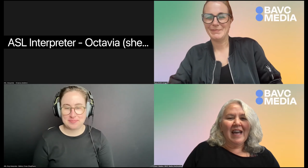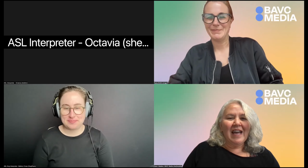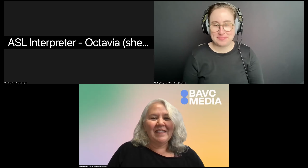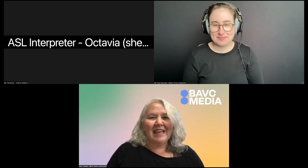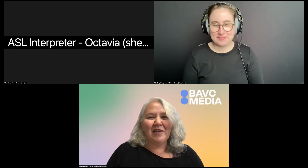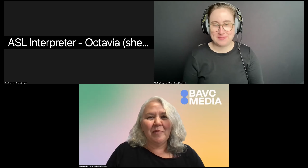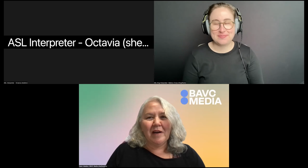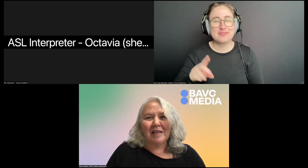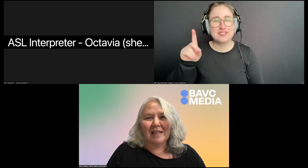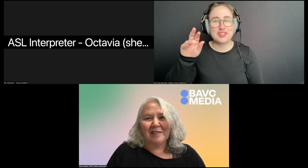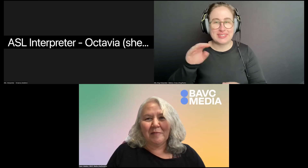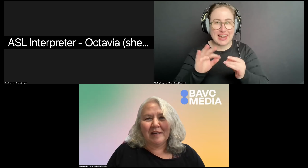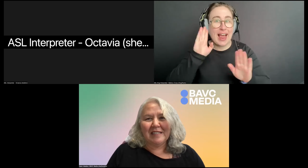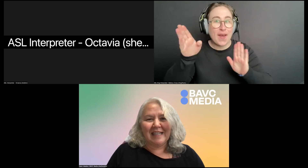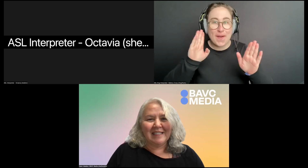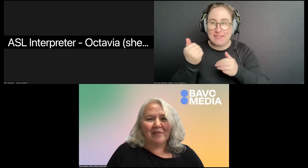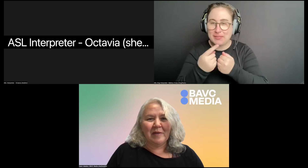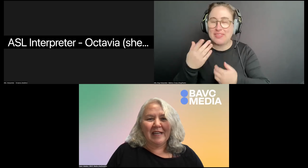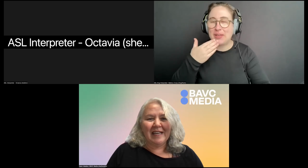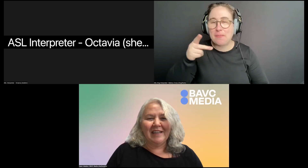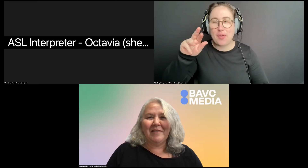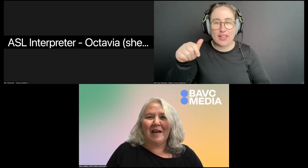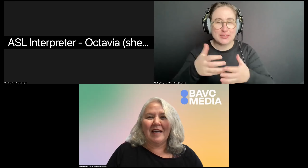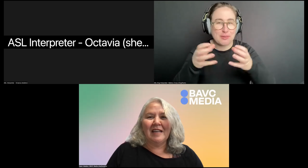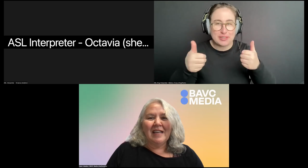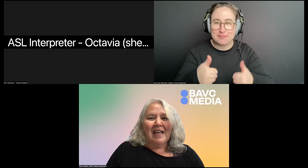Hi, thank you, Paula, so much. Thanks, everybody.